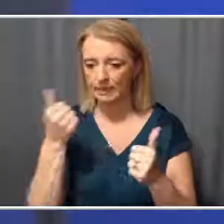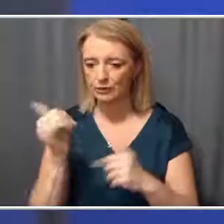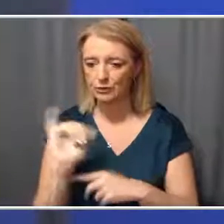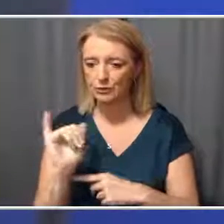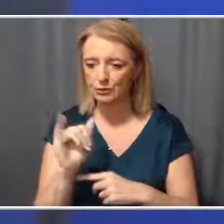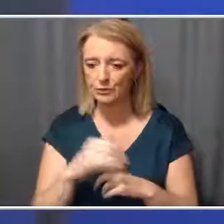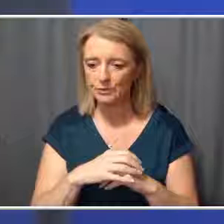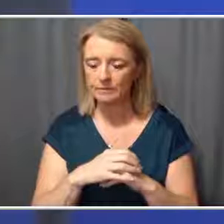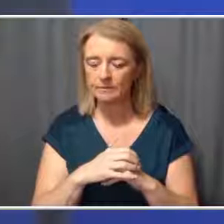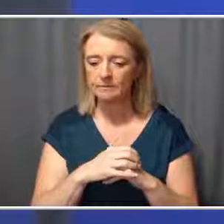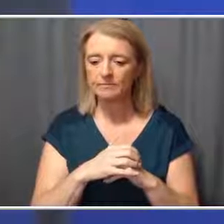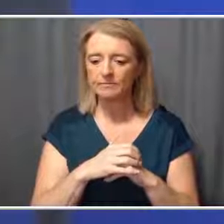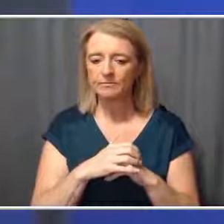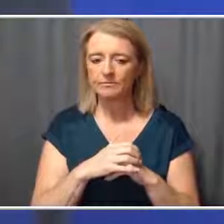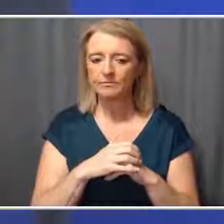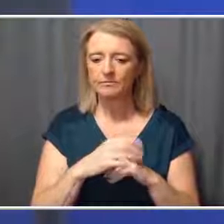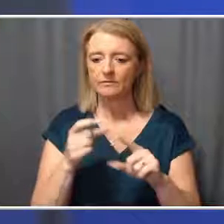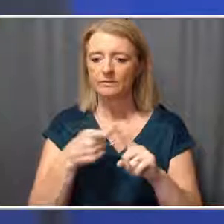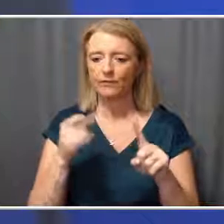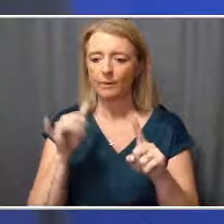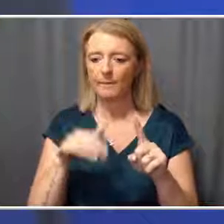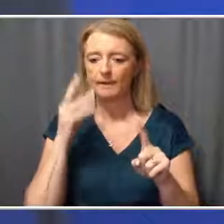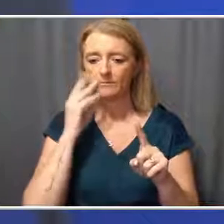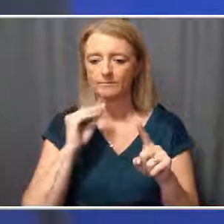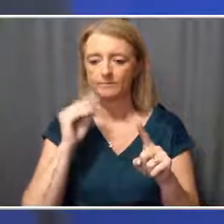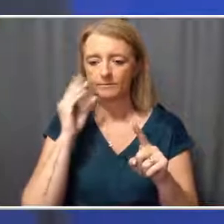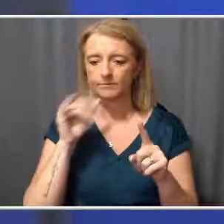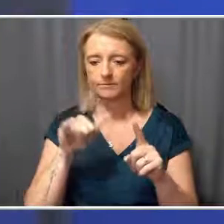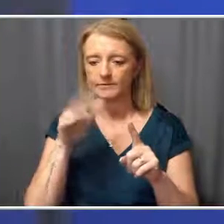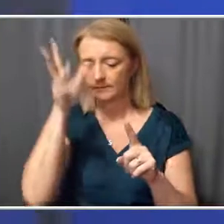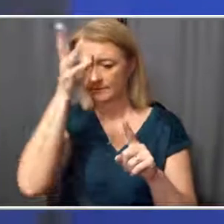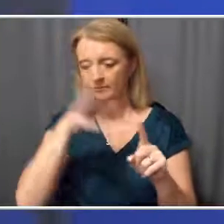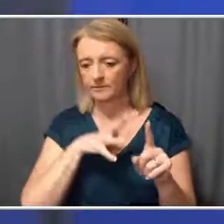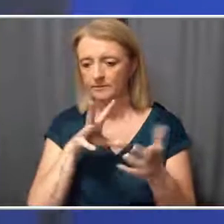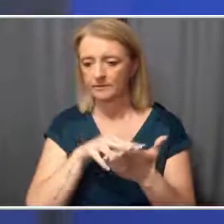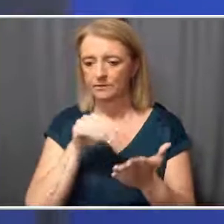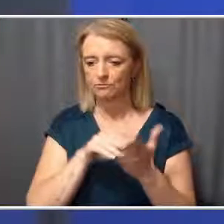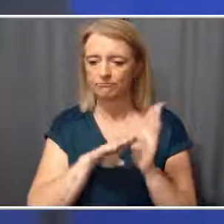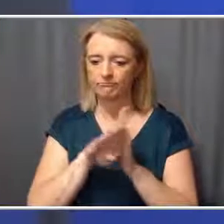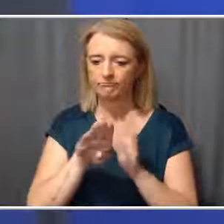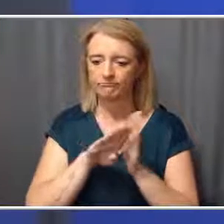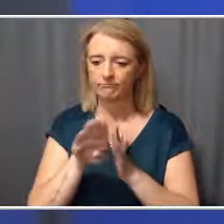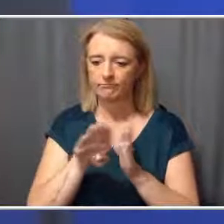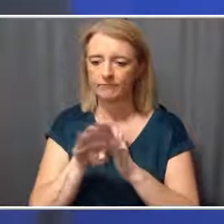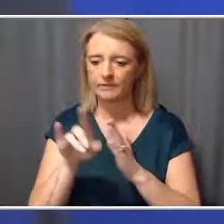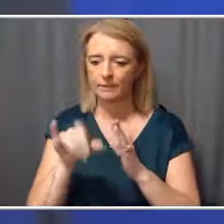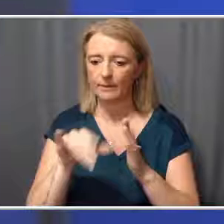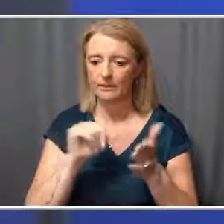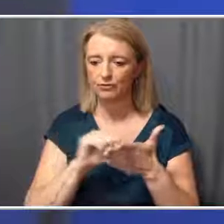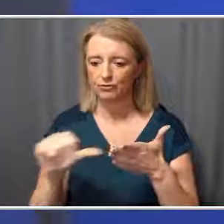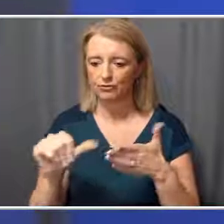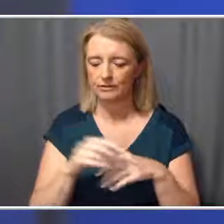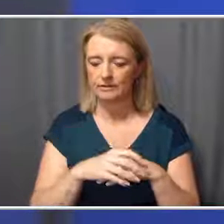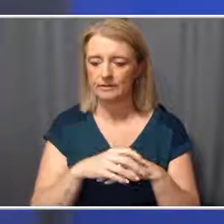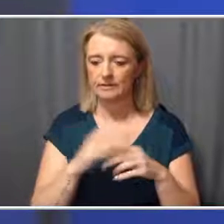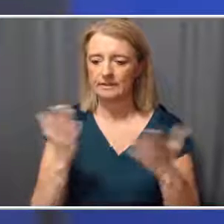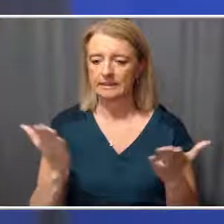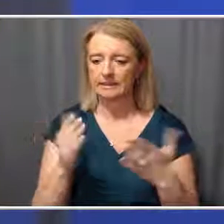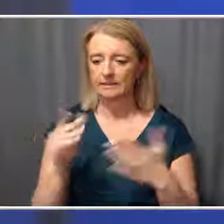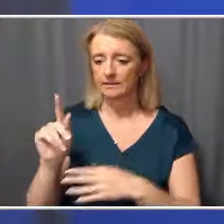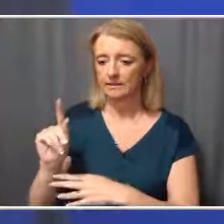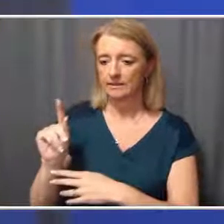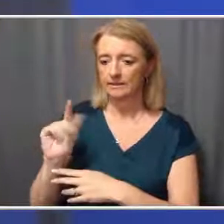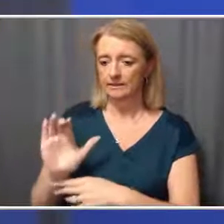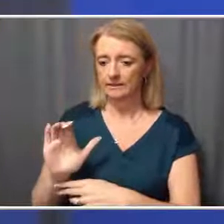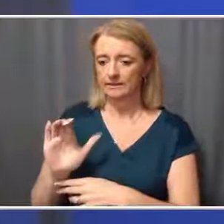online somewhere else and were set up to go to St. Louis or Nebraska or Denver, and then they found out that there was someone here in town